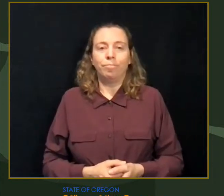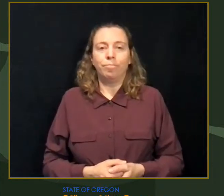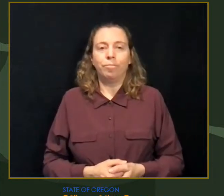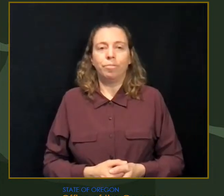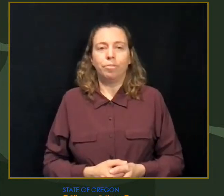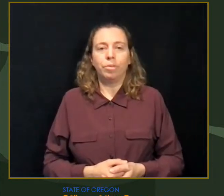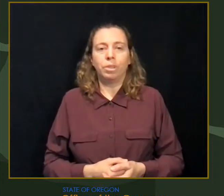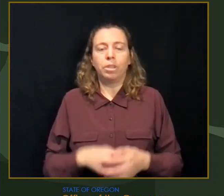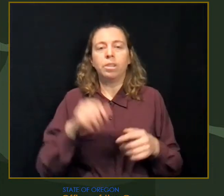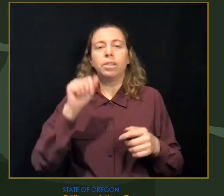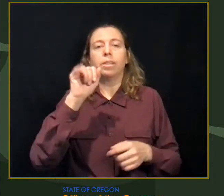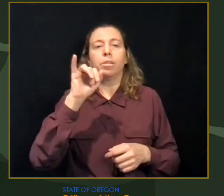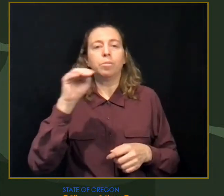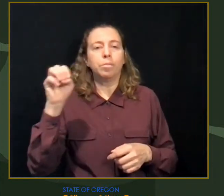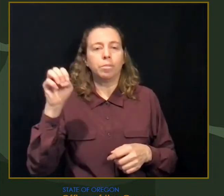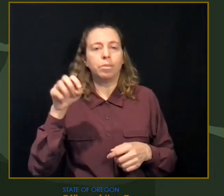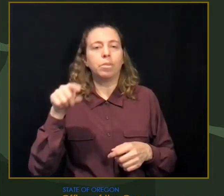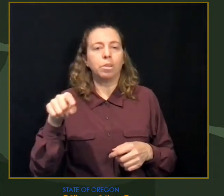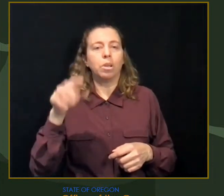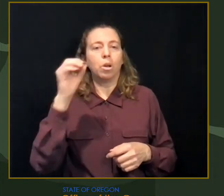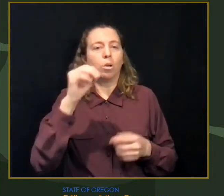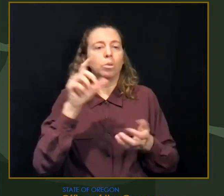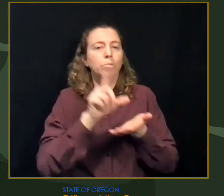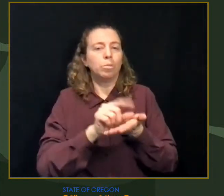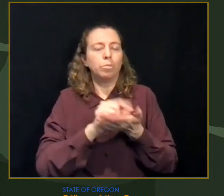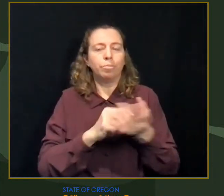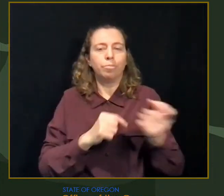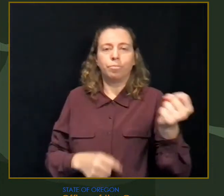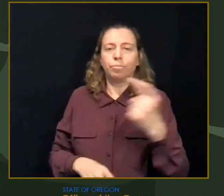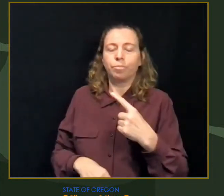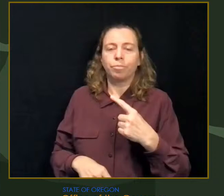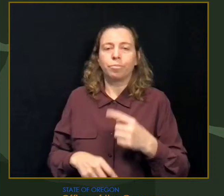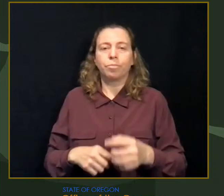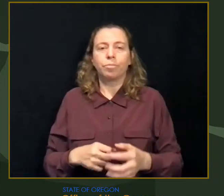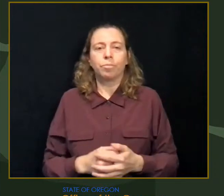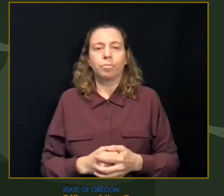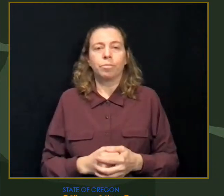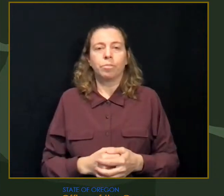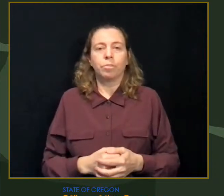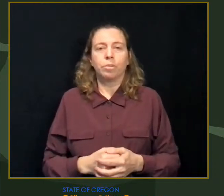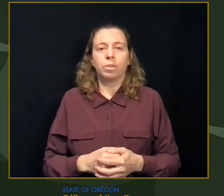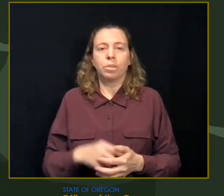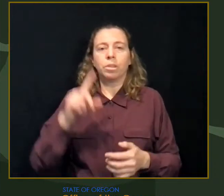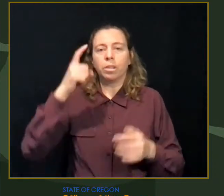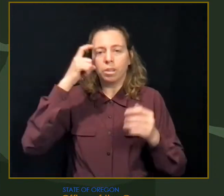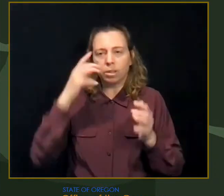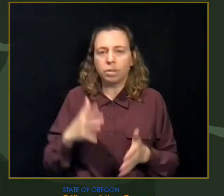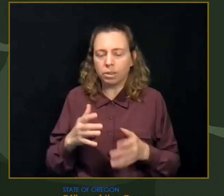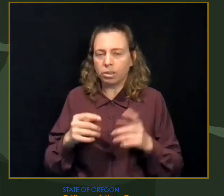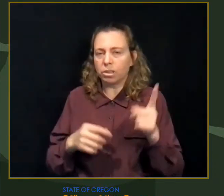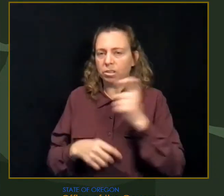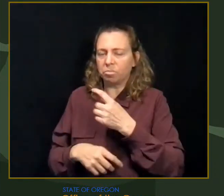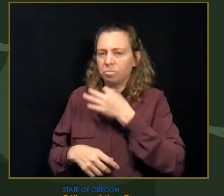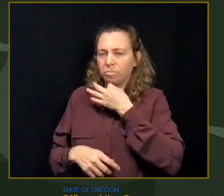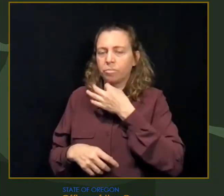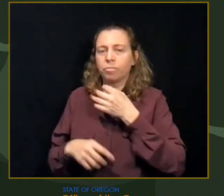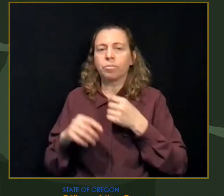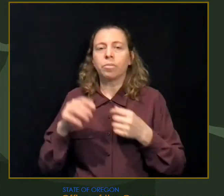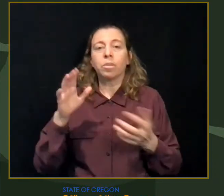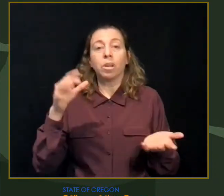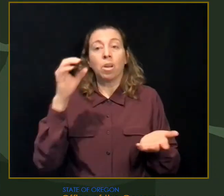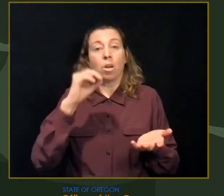This question is for the governor. Oregon is a bit of an anomaly nationally, with only a handful of states with